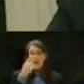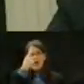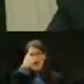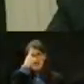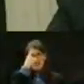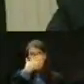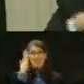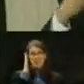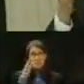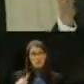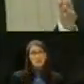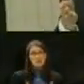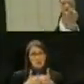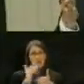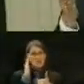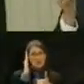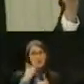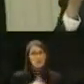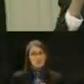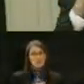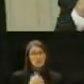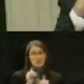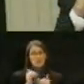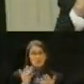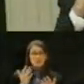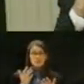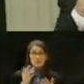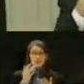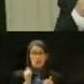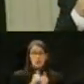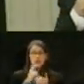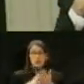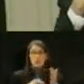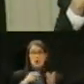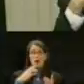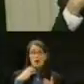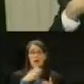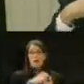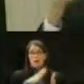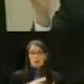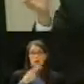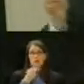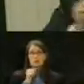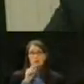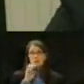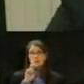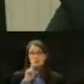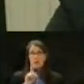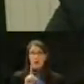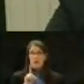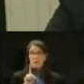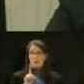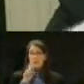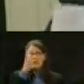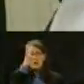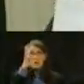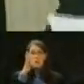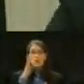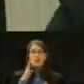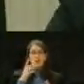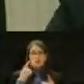came up with. Is trying to save us this trouble in the future. This is the first I've seen of this with what you did.